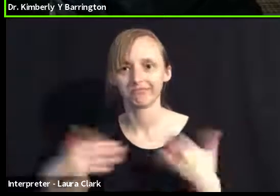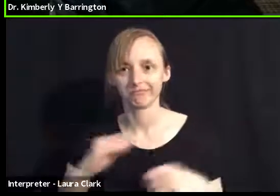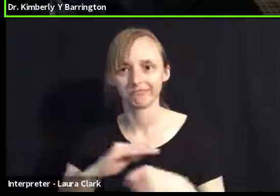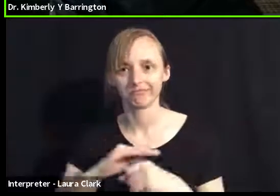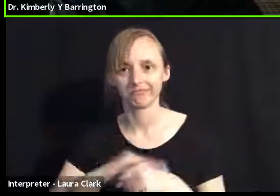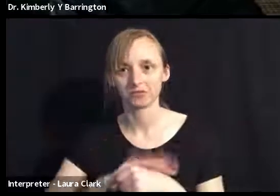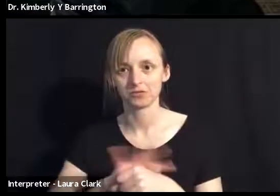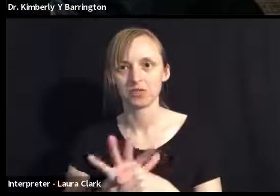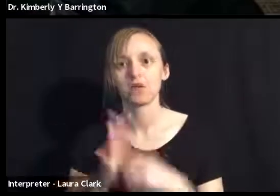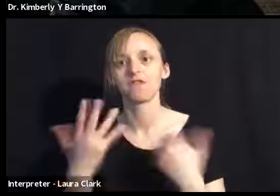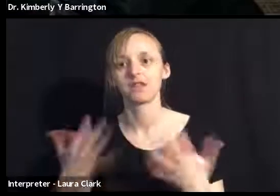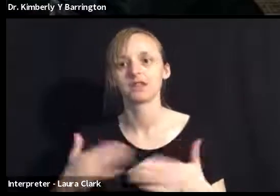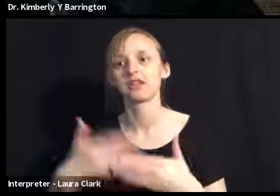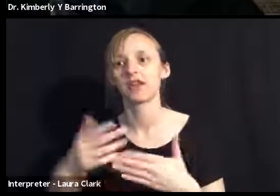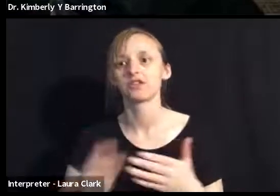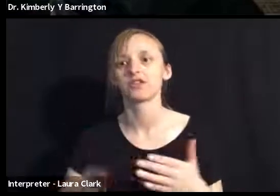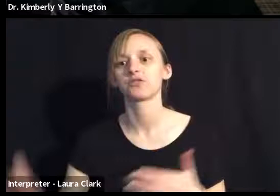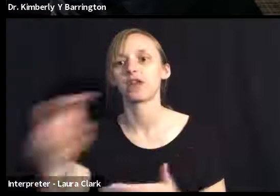can travel. I have my key.